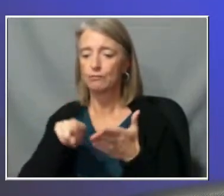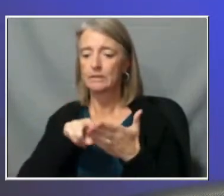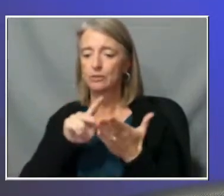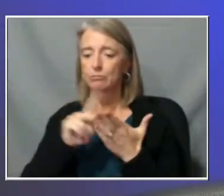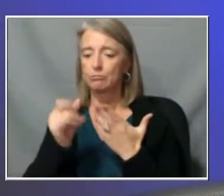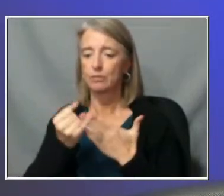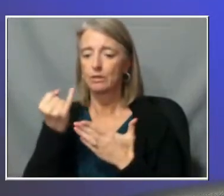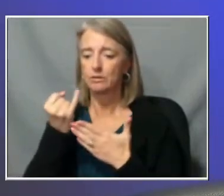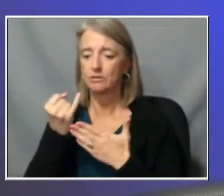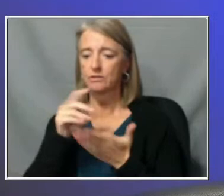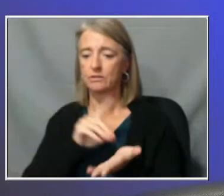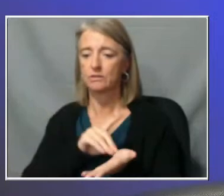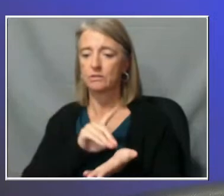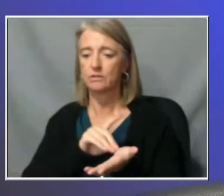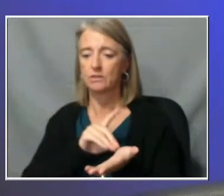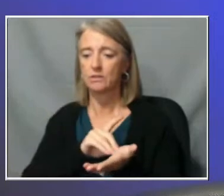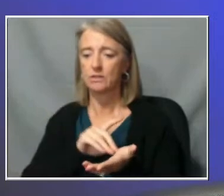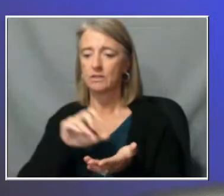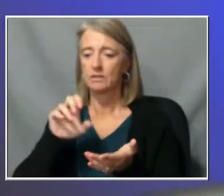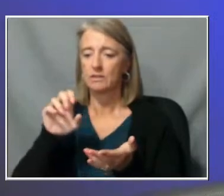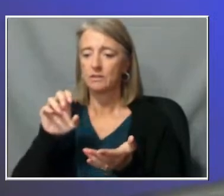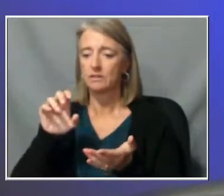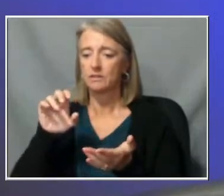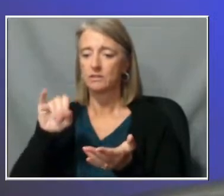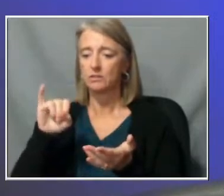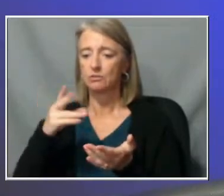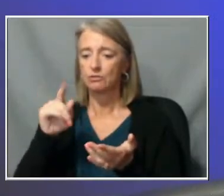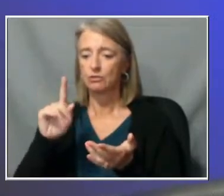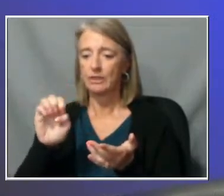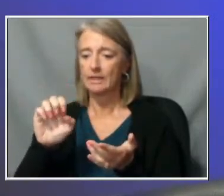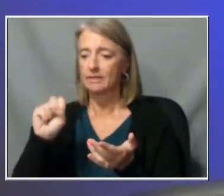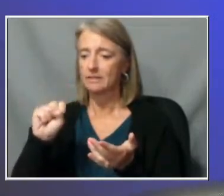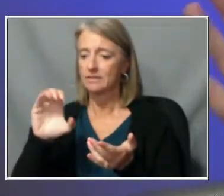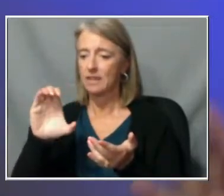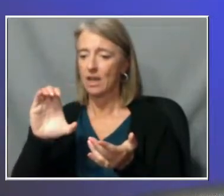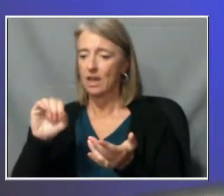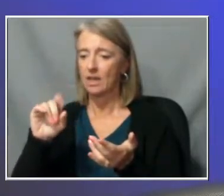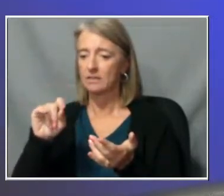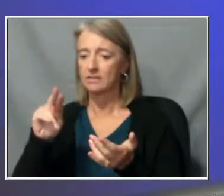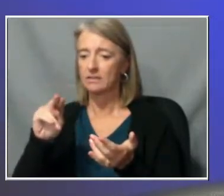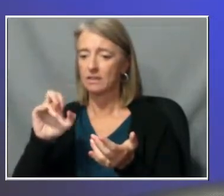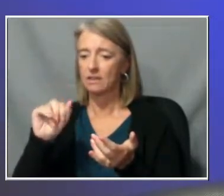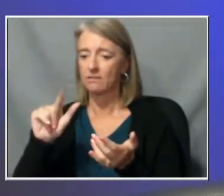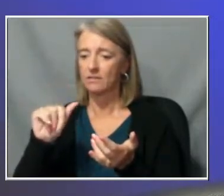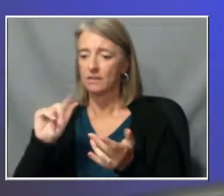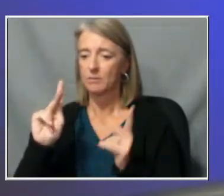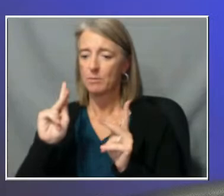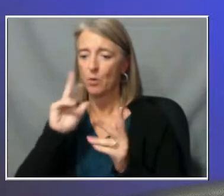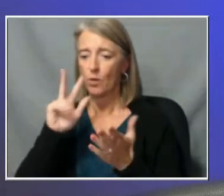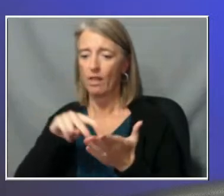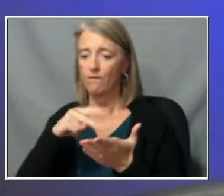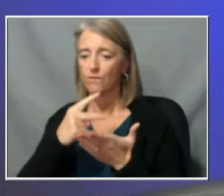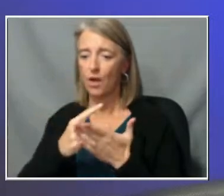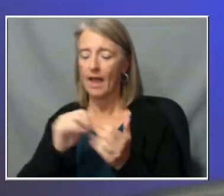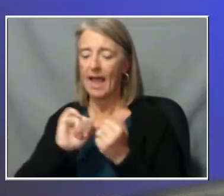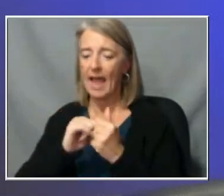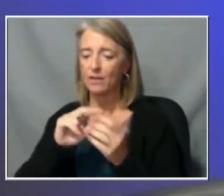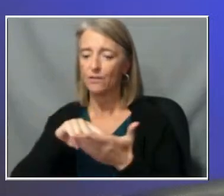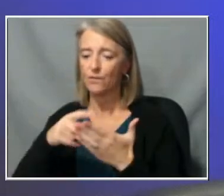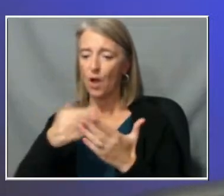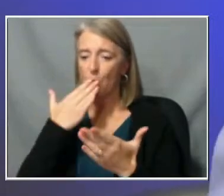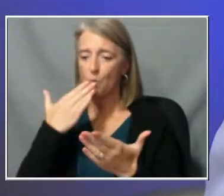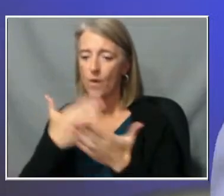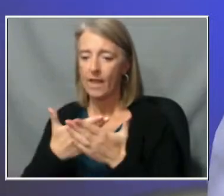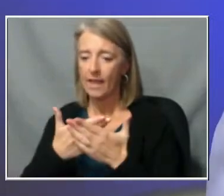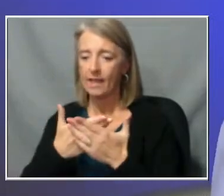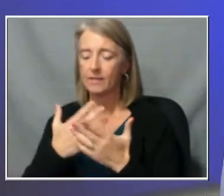have Dr. Jake Sosnoff has a project on how to fall well. Everybody's going to fall, but if we fall well, then we